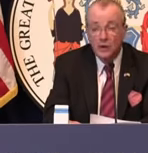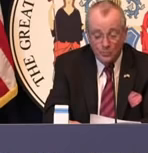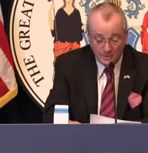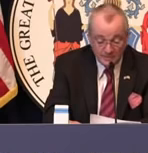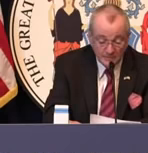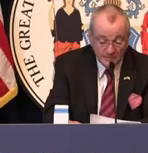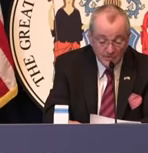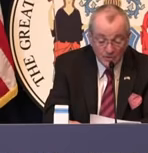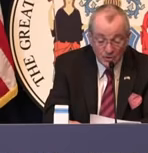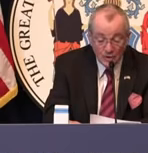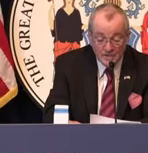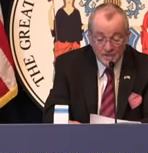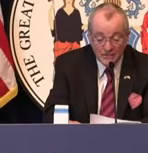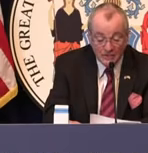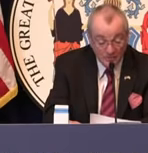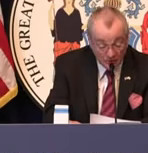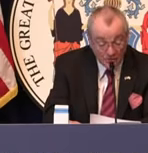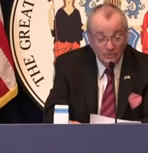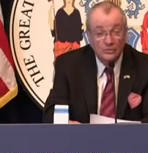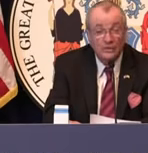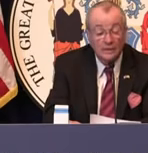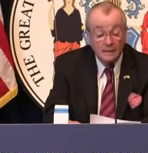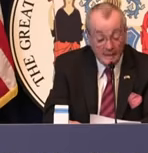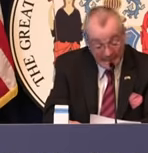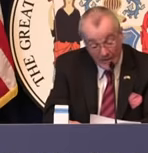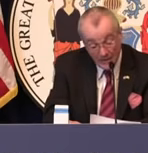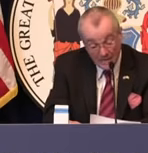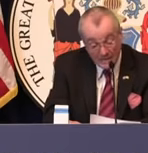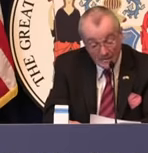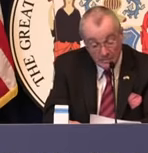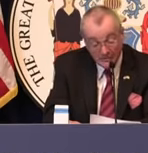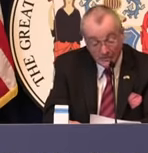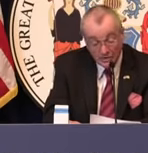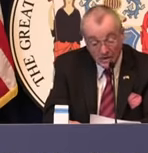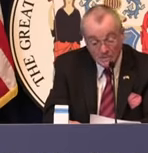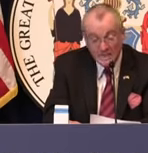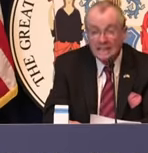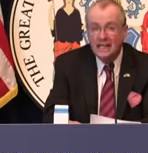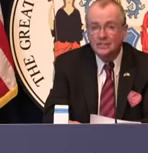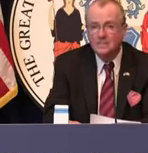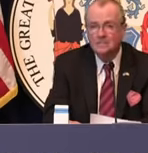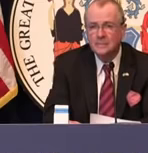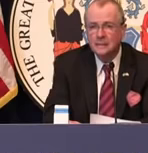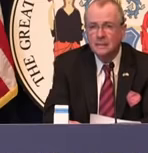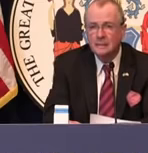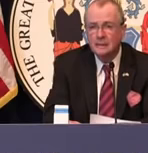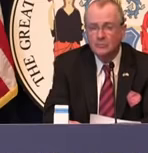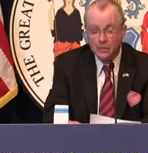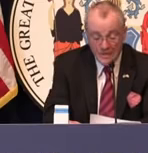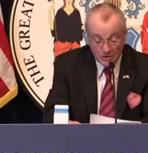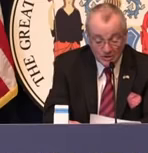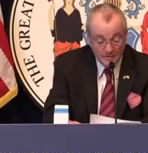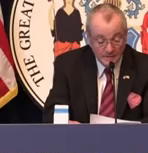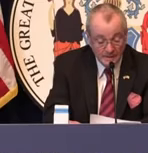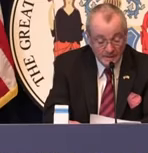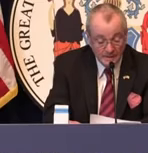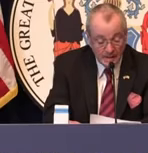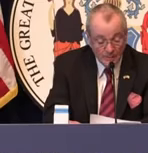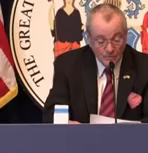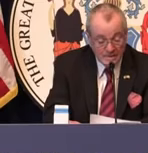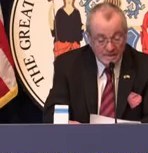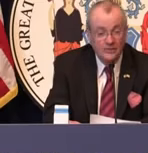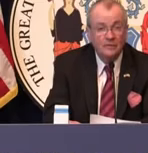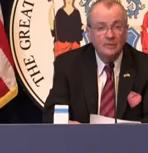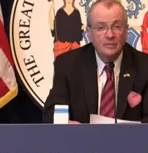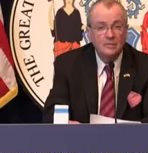to reopen for new residents and visitors, and how they can best address mitigation, protection,